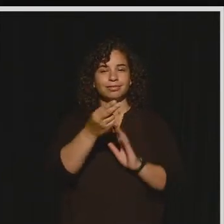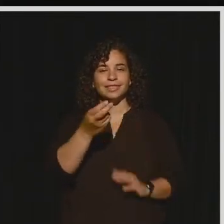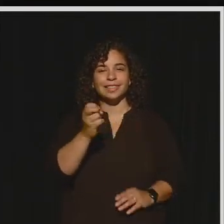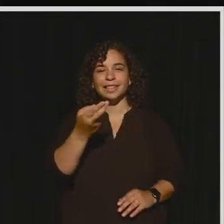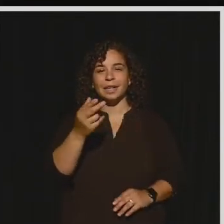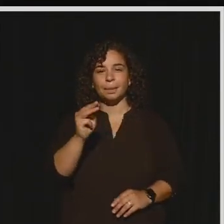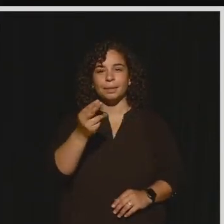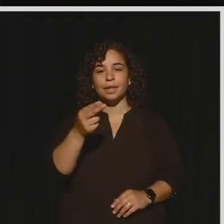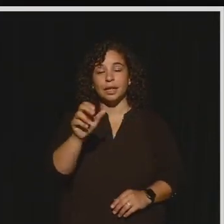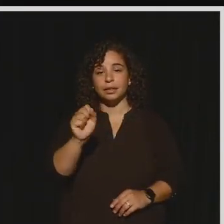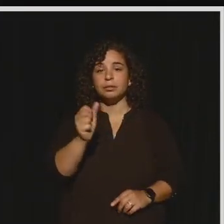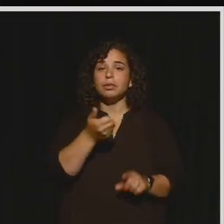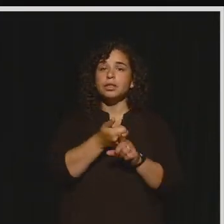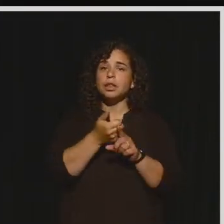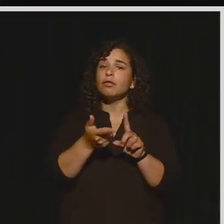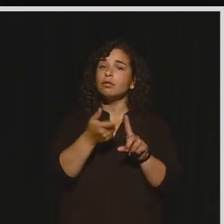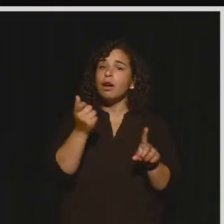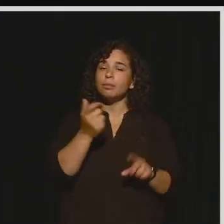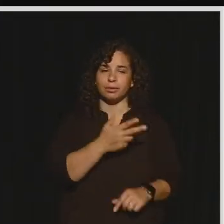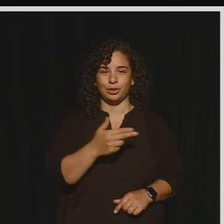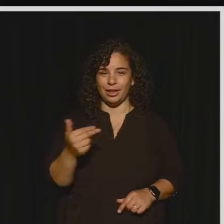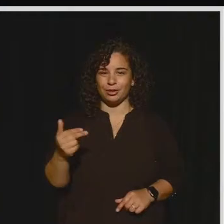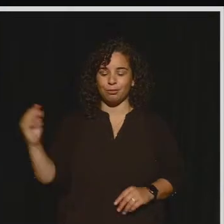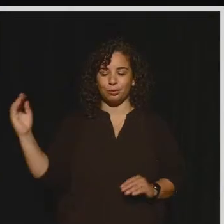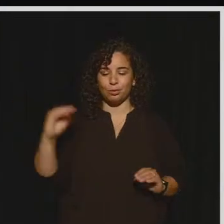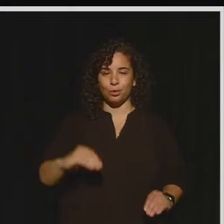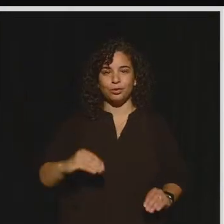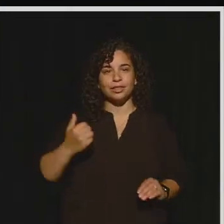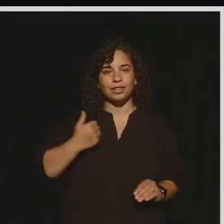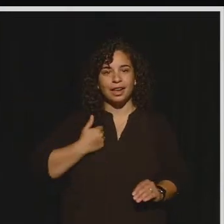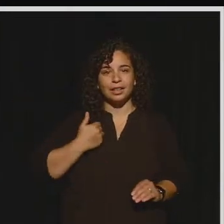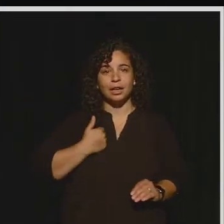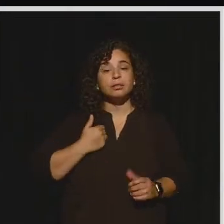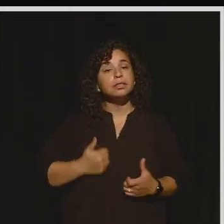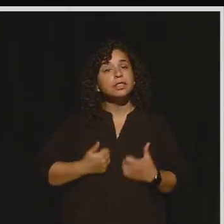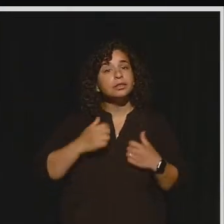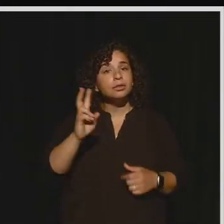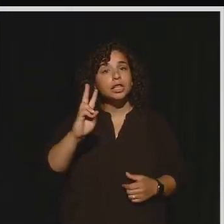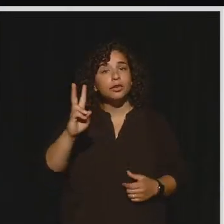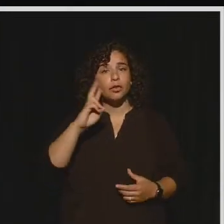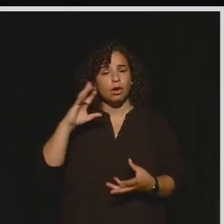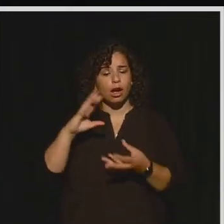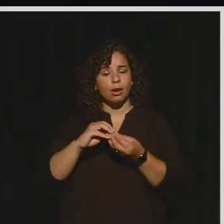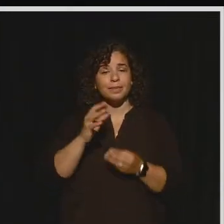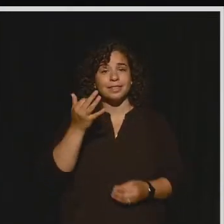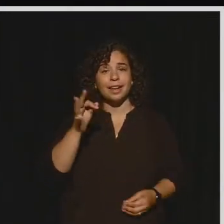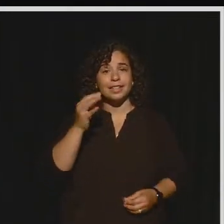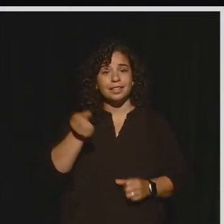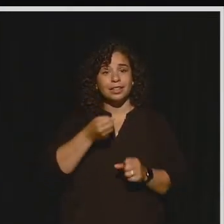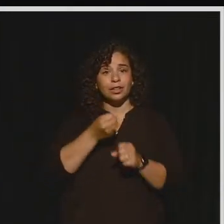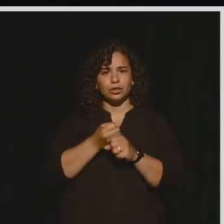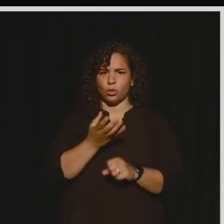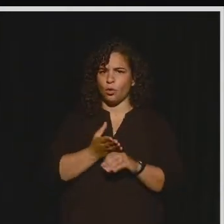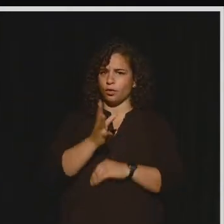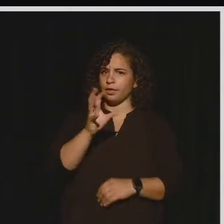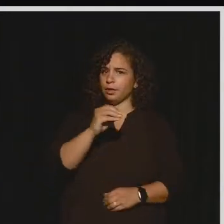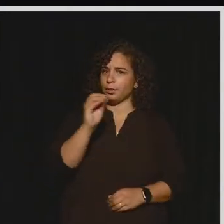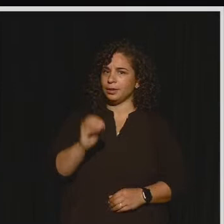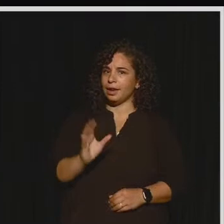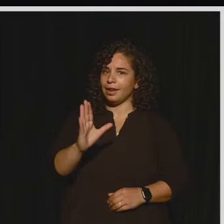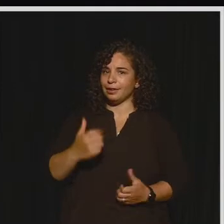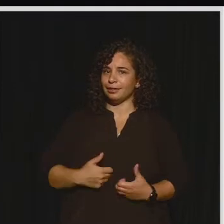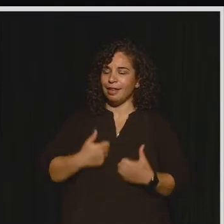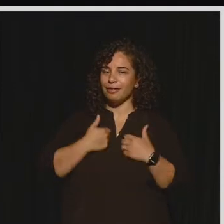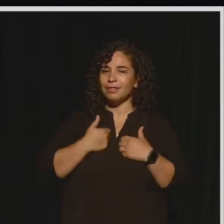his, and is originally from Indonesia. Yogi has been living in Vancouver for 19 years, more than half of his life, and